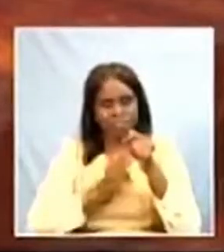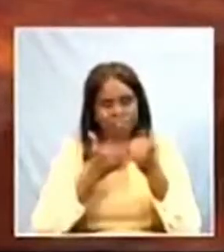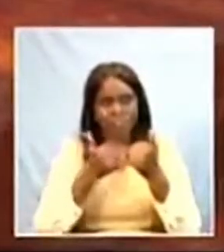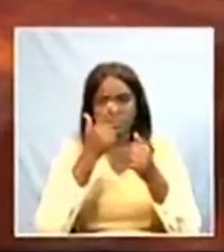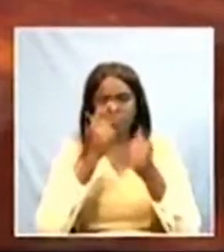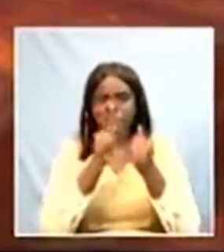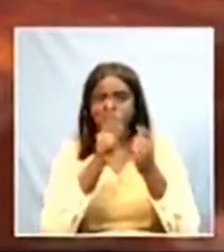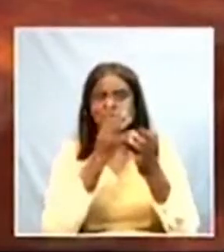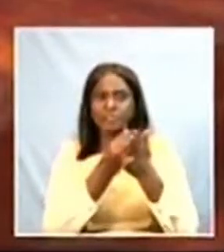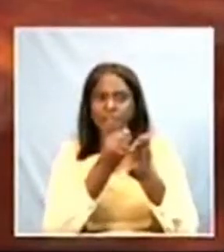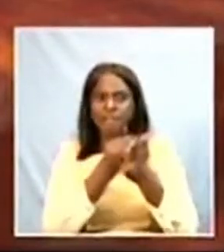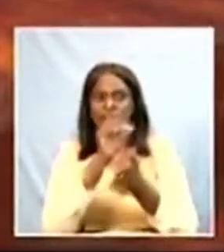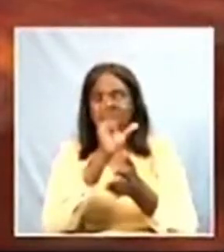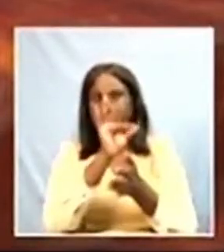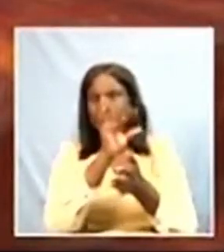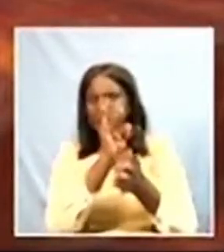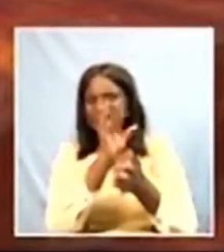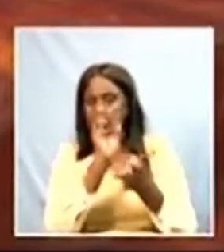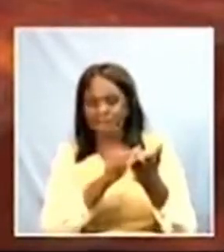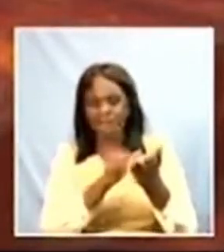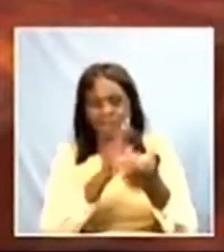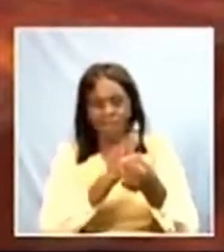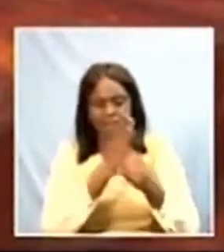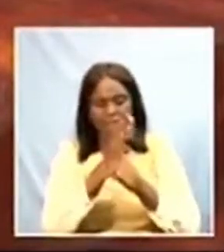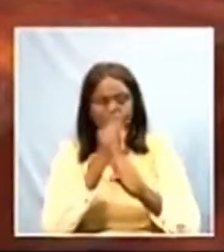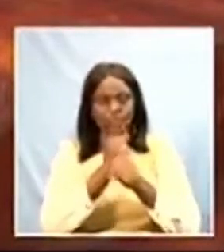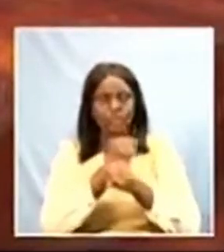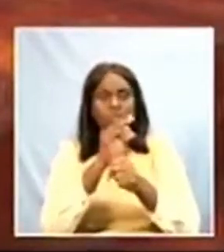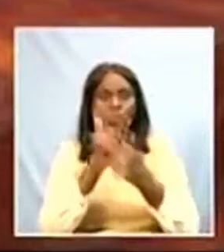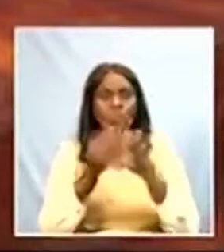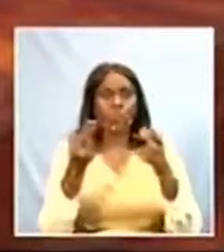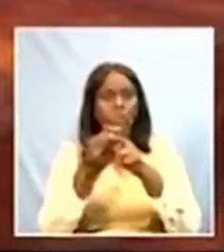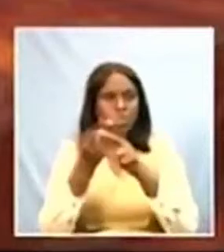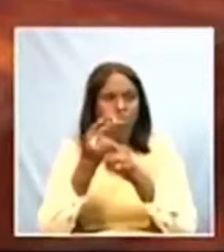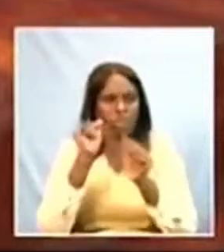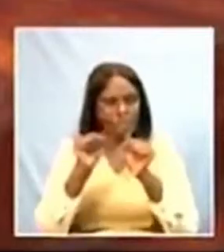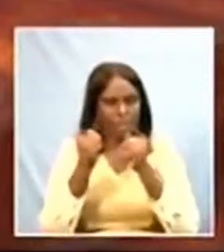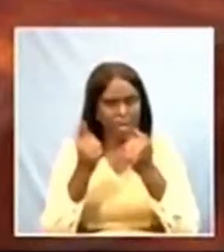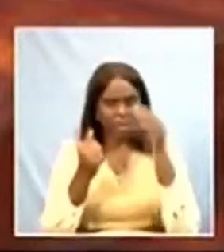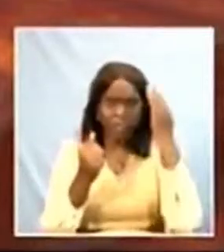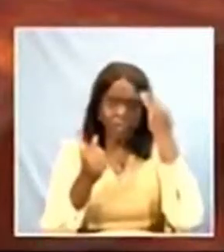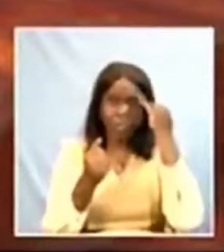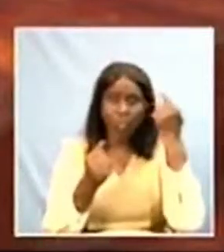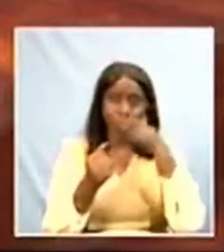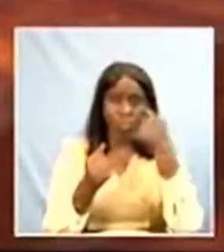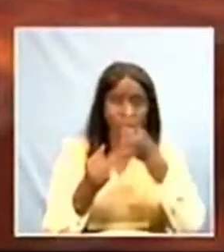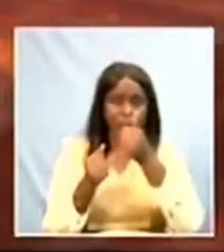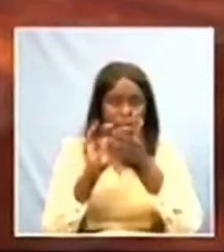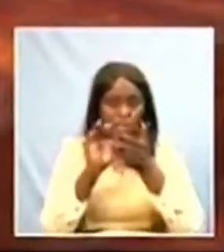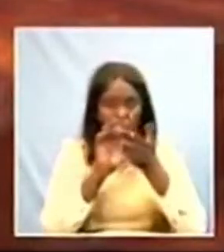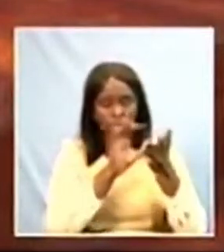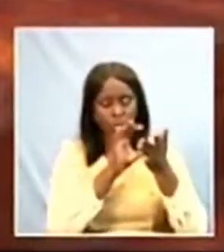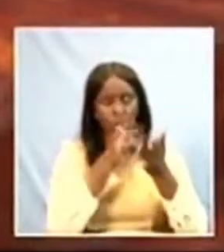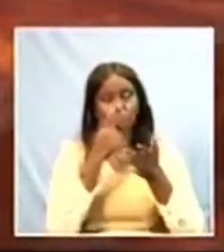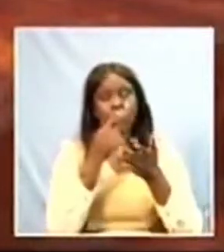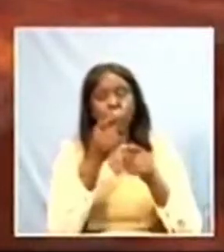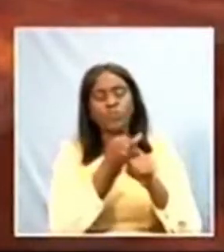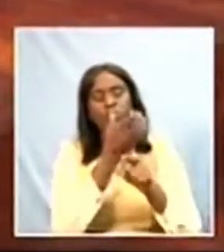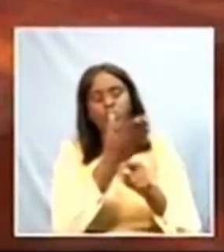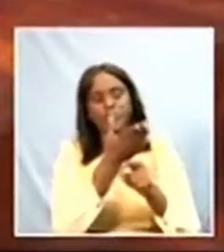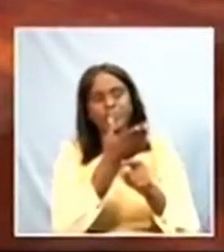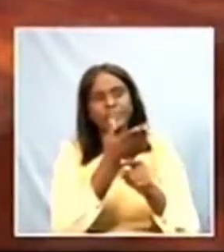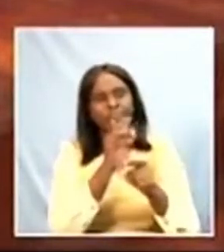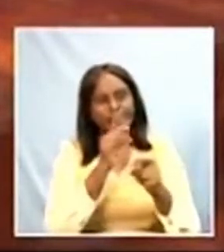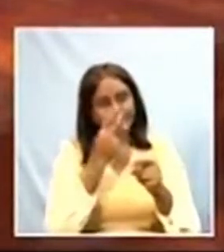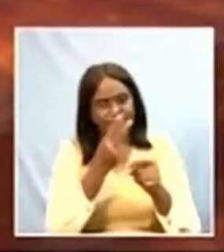the amount here is 96,000, we were thinking, after doing all the calculations, then we can now know who owes which one. Then from there,